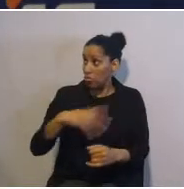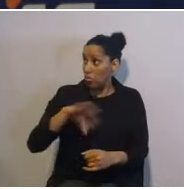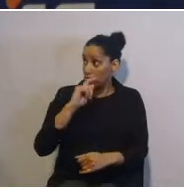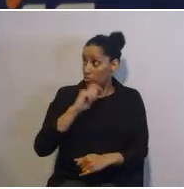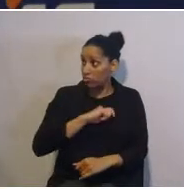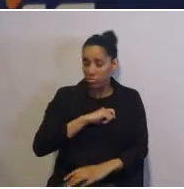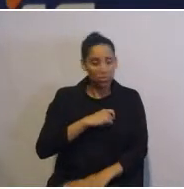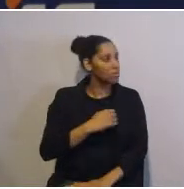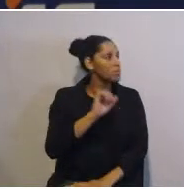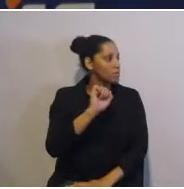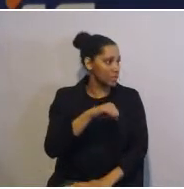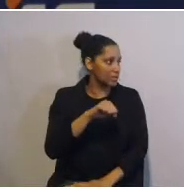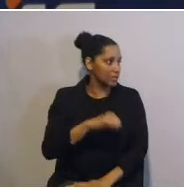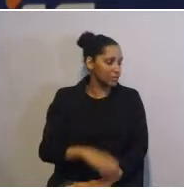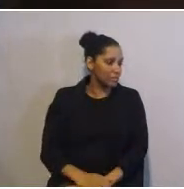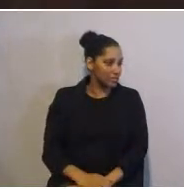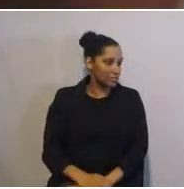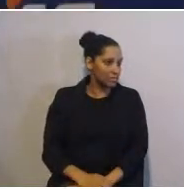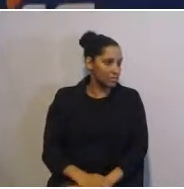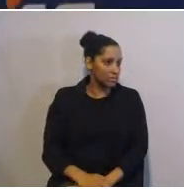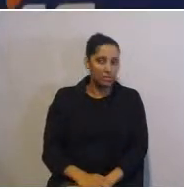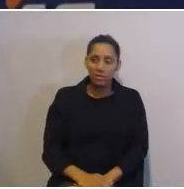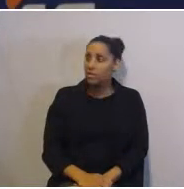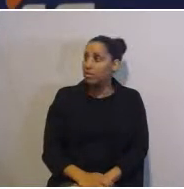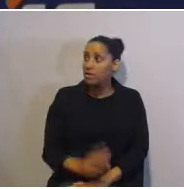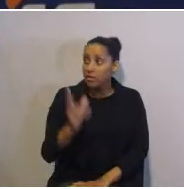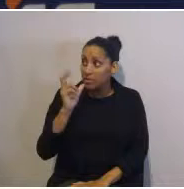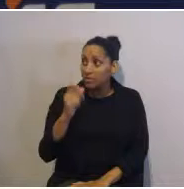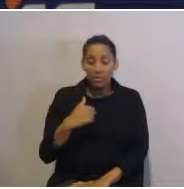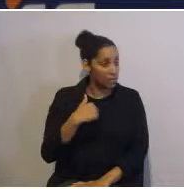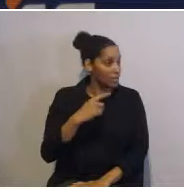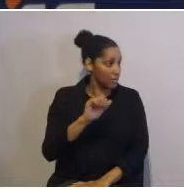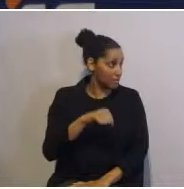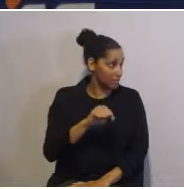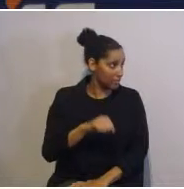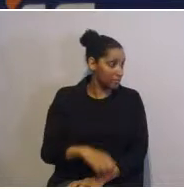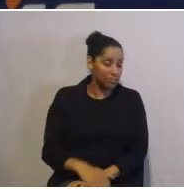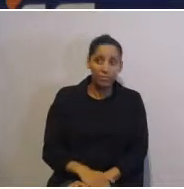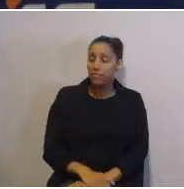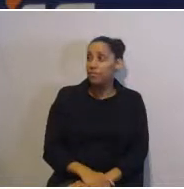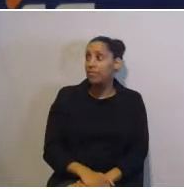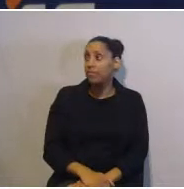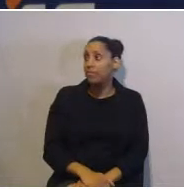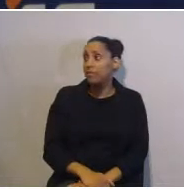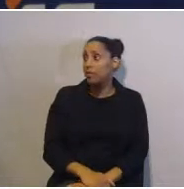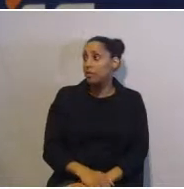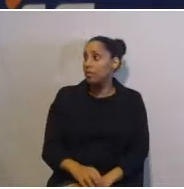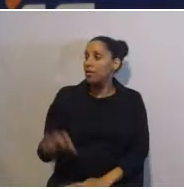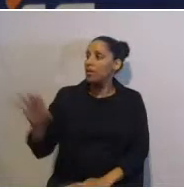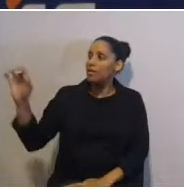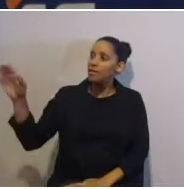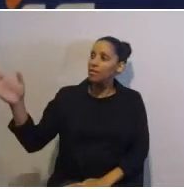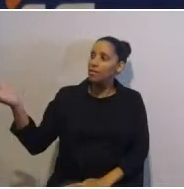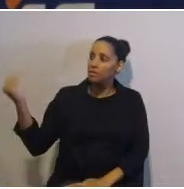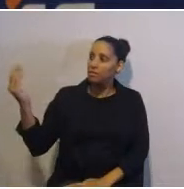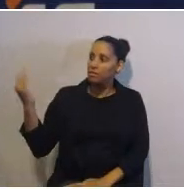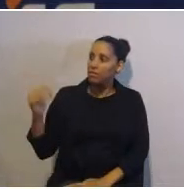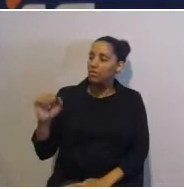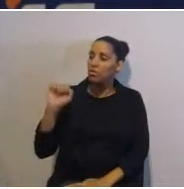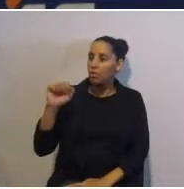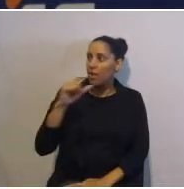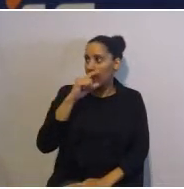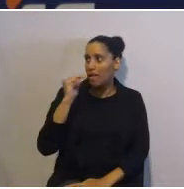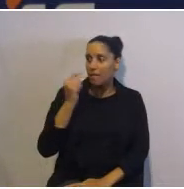truth? I do. I didn't get that, ma'am. I do. All right, thank you. May you state, please, your name,